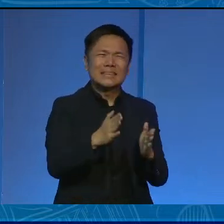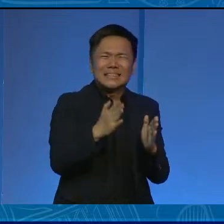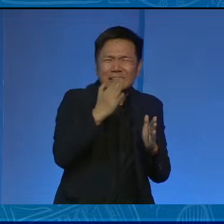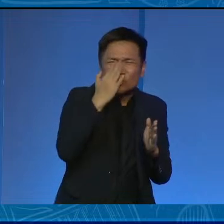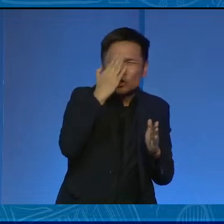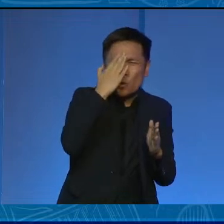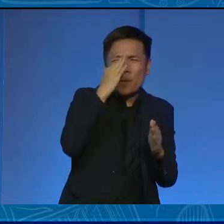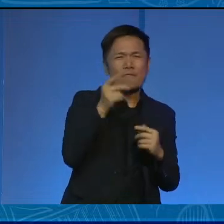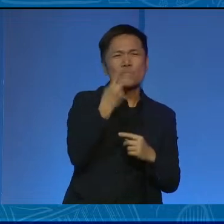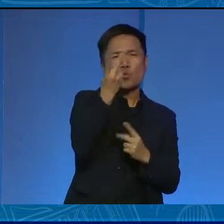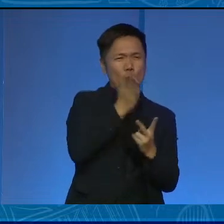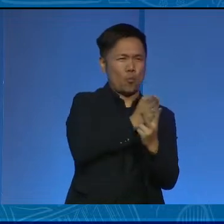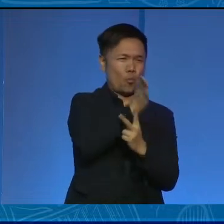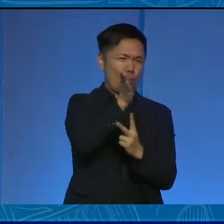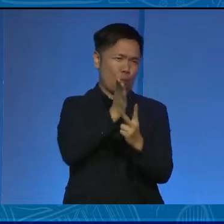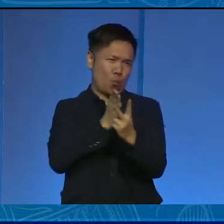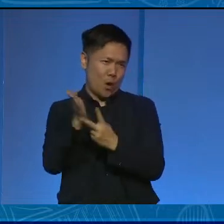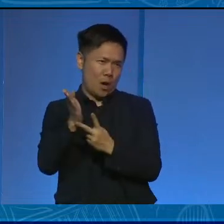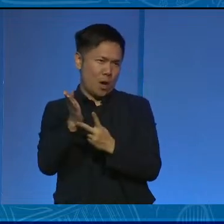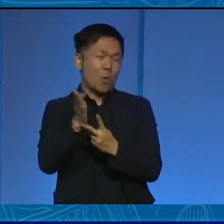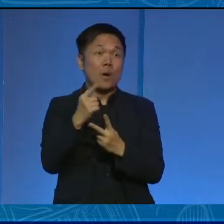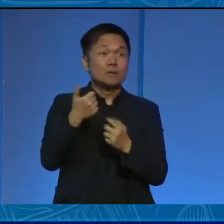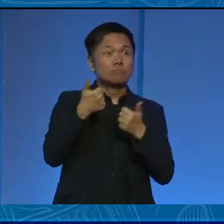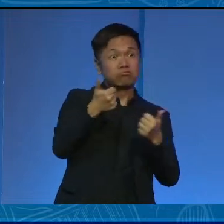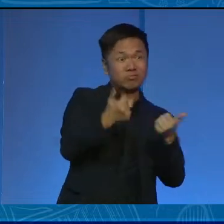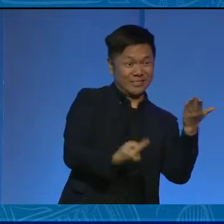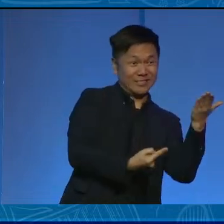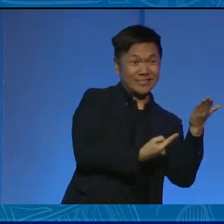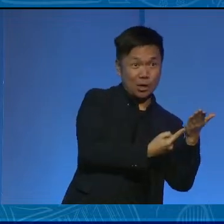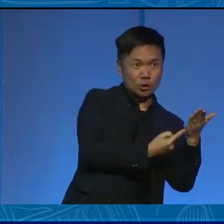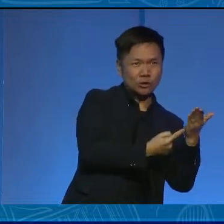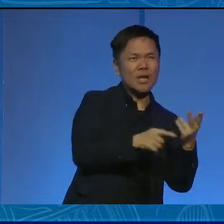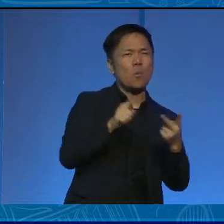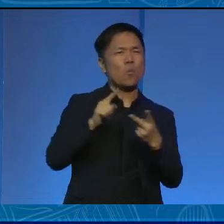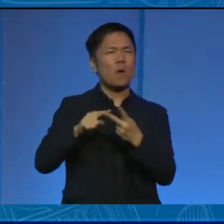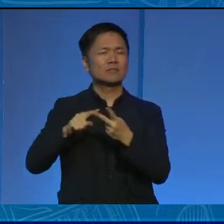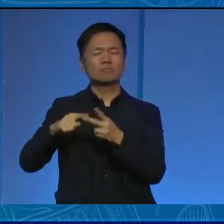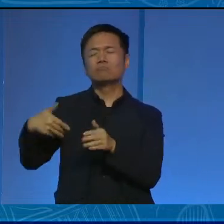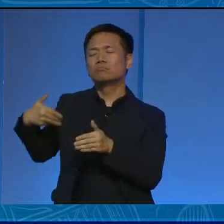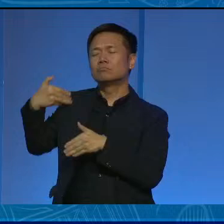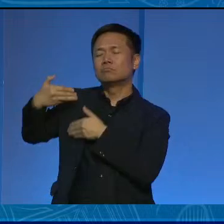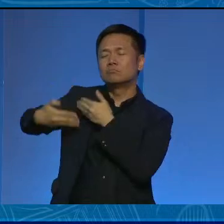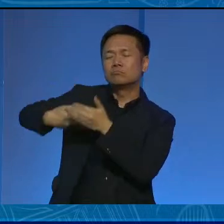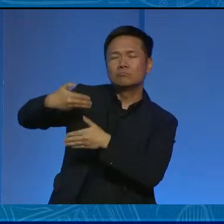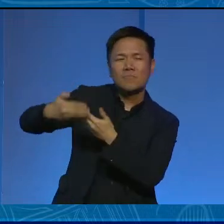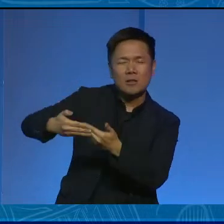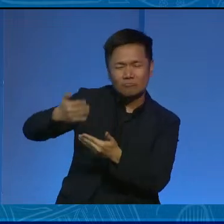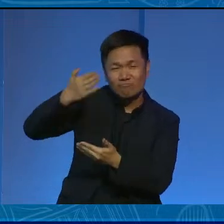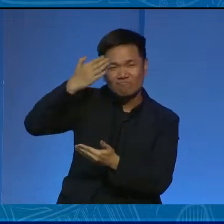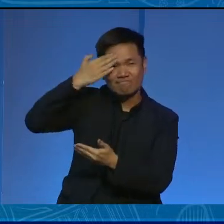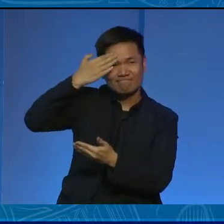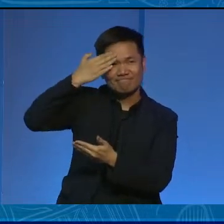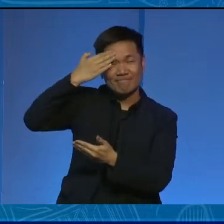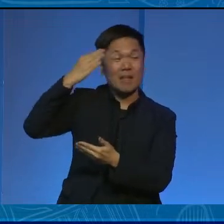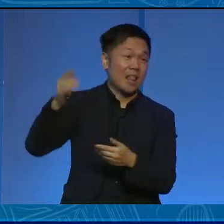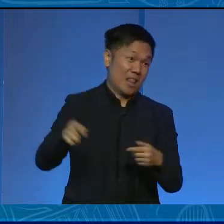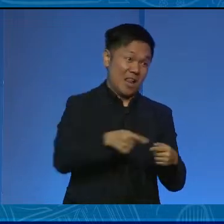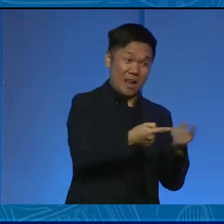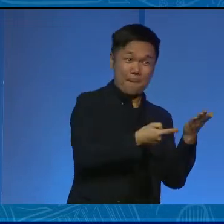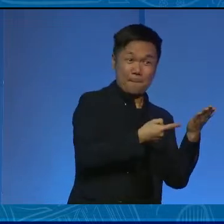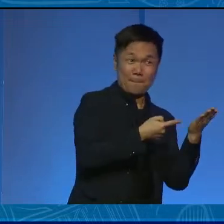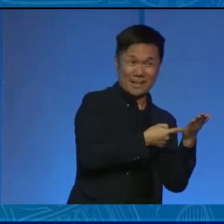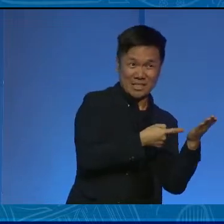high-tech solutions. On one end of the spectrum are means such as better protocols for the collection